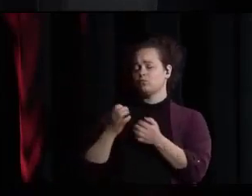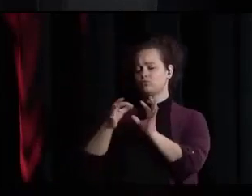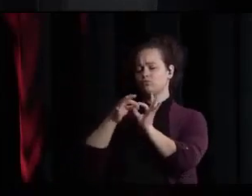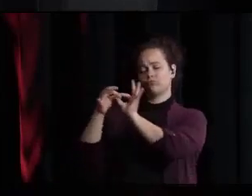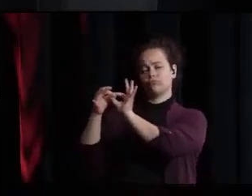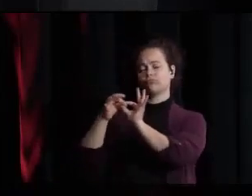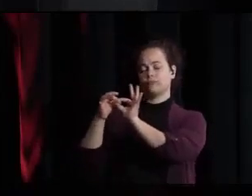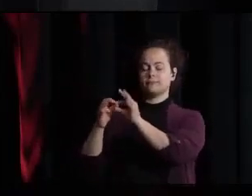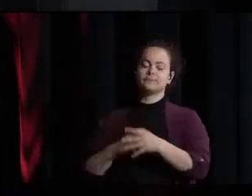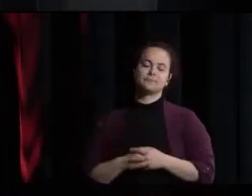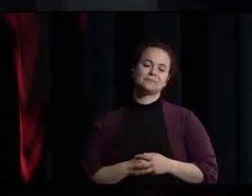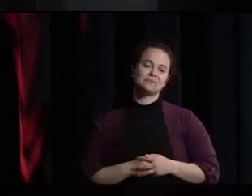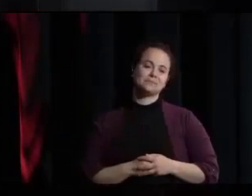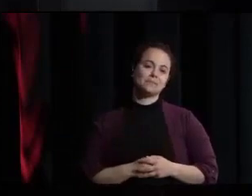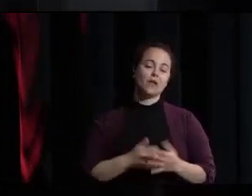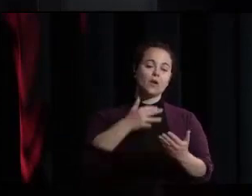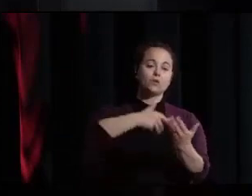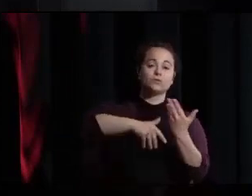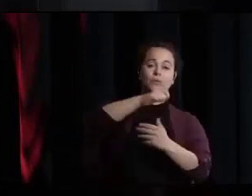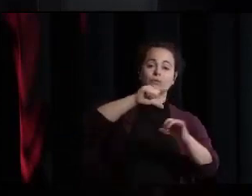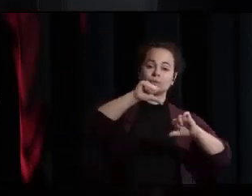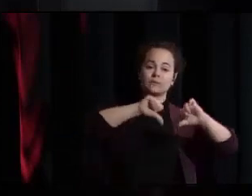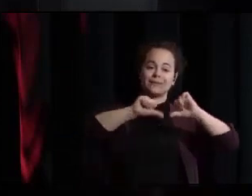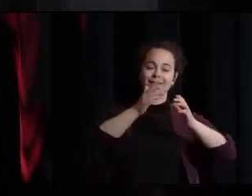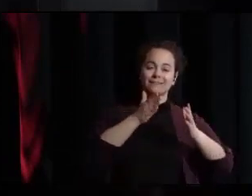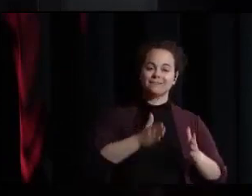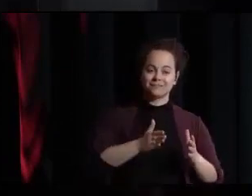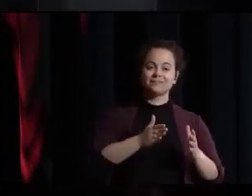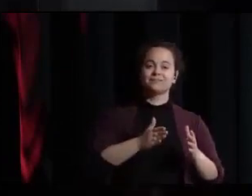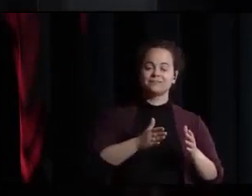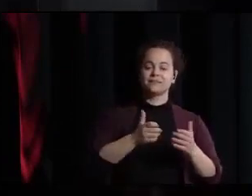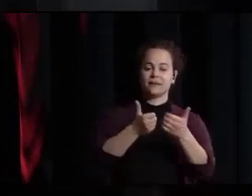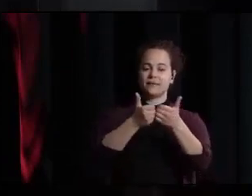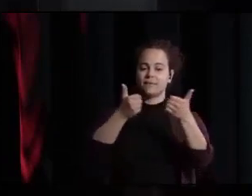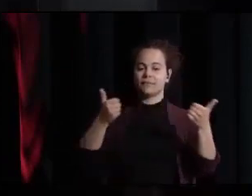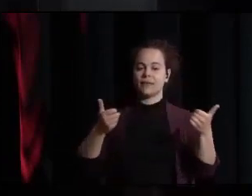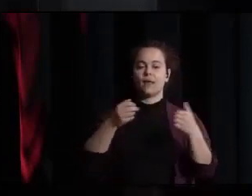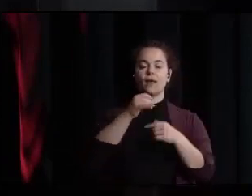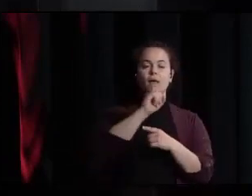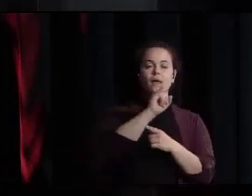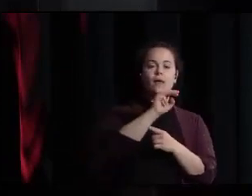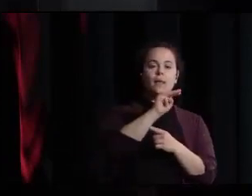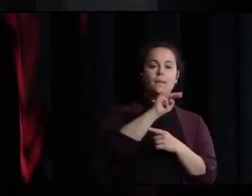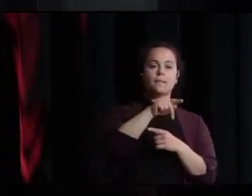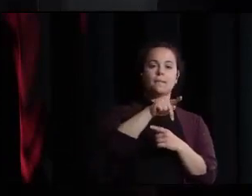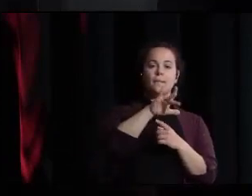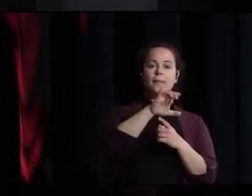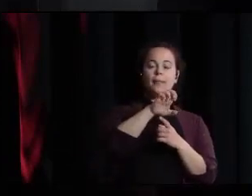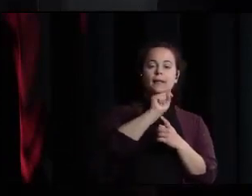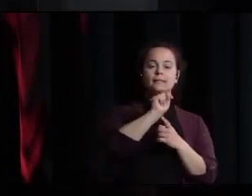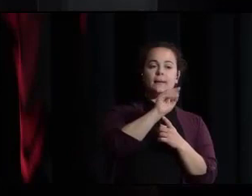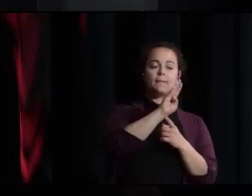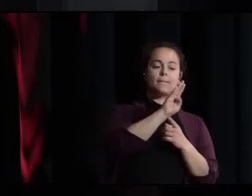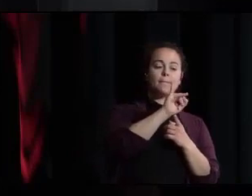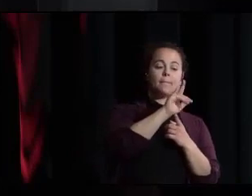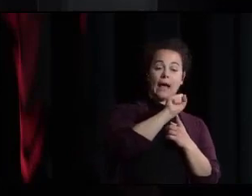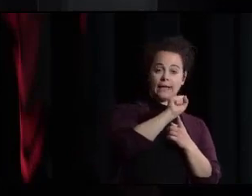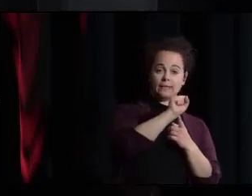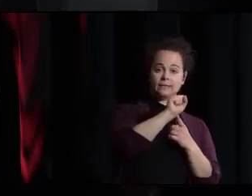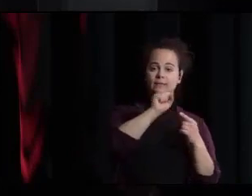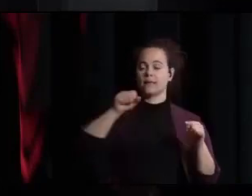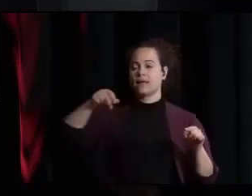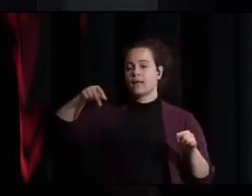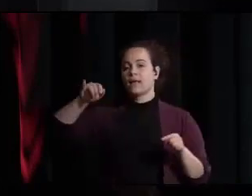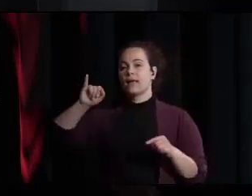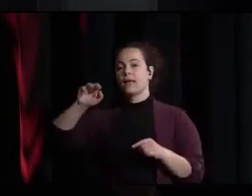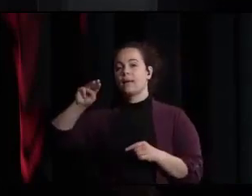Social scientists divide implicit bias into implicit prejudice. Prejudice is an attitude. It is a feeling.